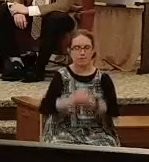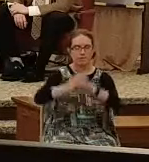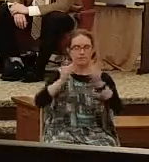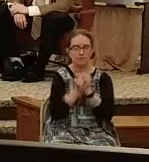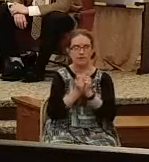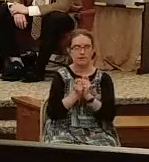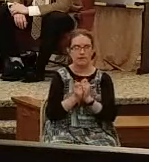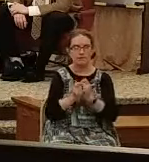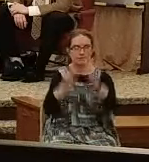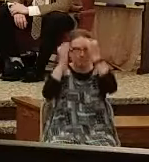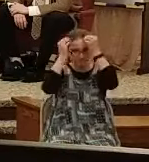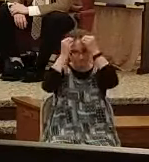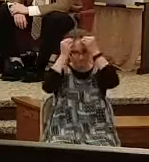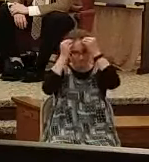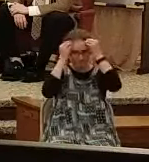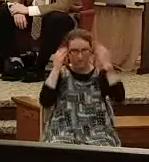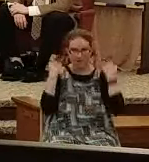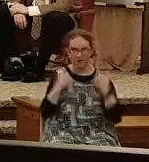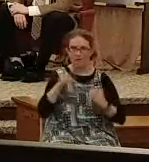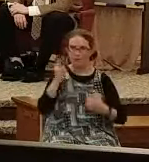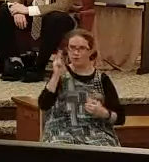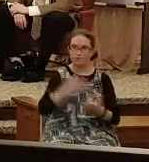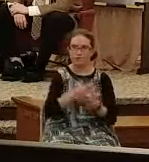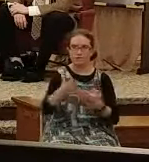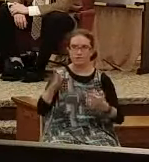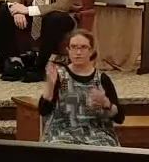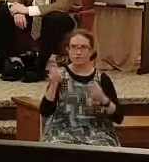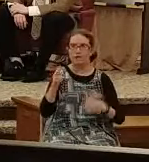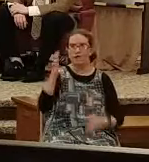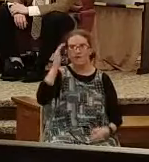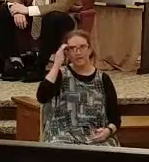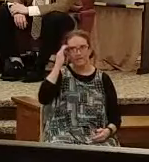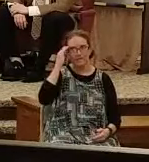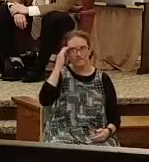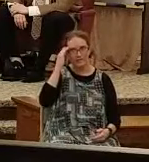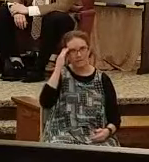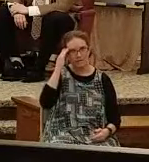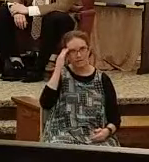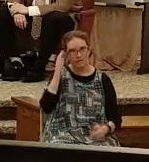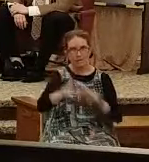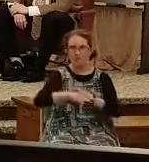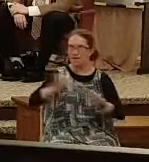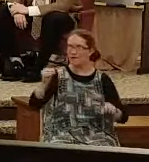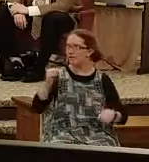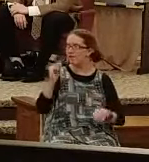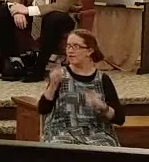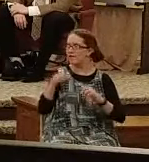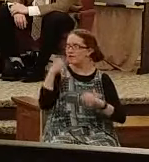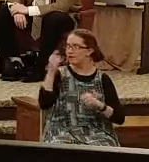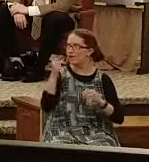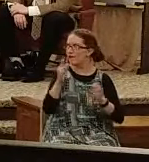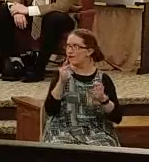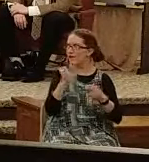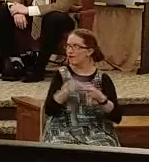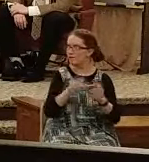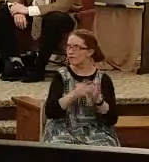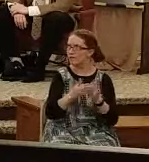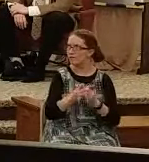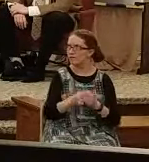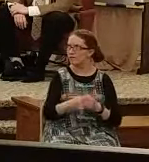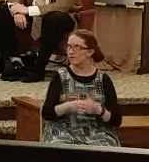to implant that in you. Now, you've got two things you can do. You can either think on that, or you can put it out and say, in the name of Jesus, get that out of my